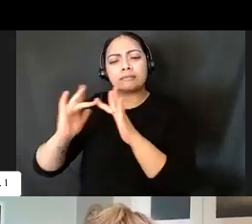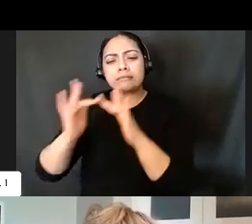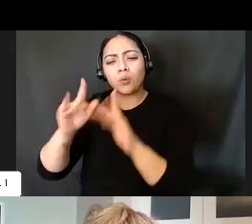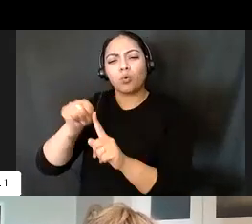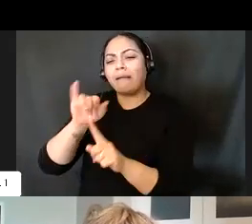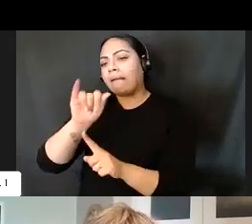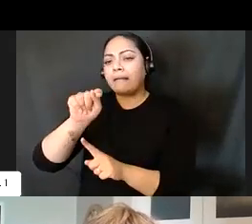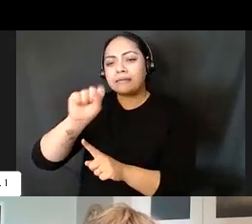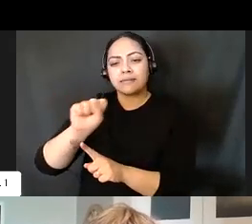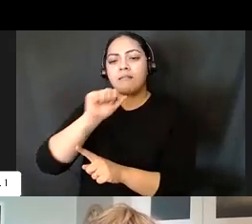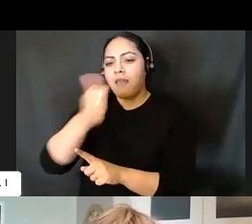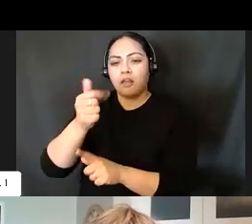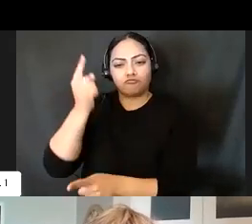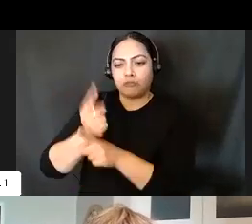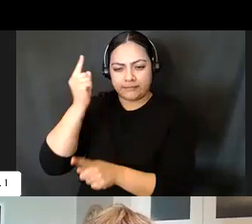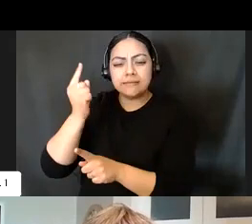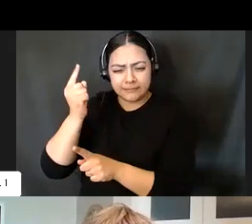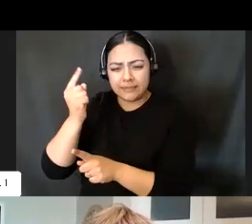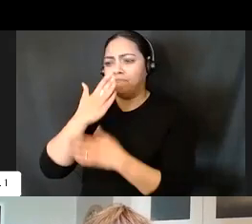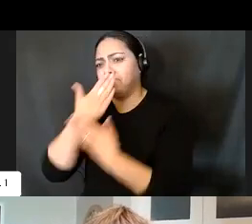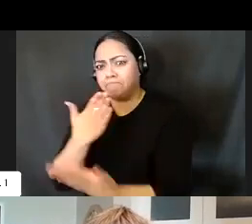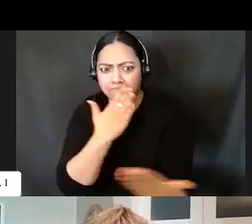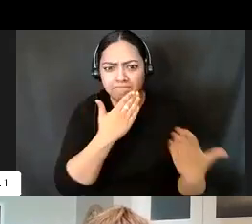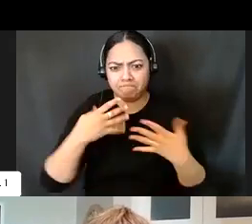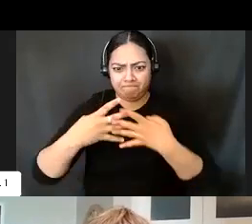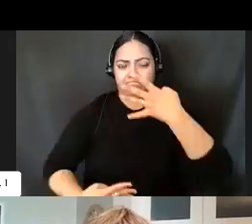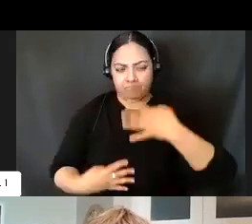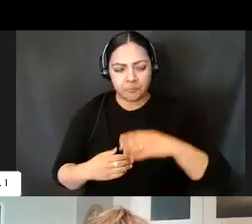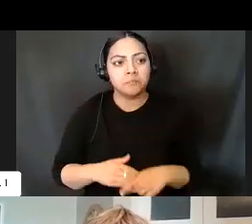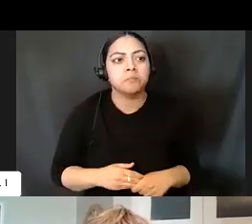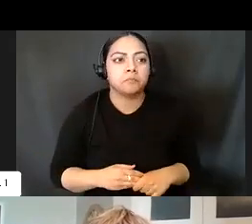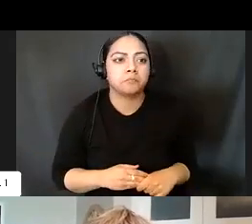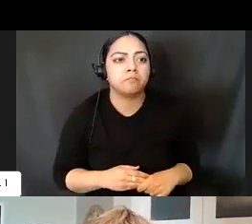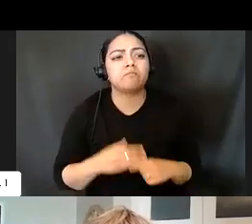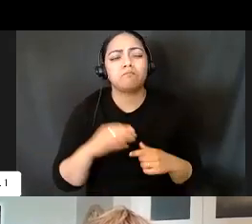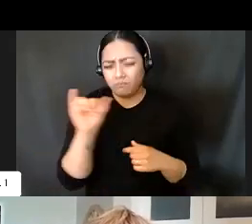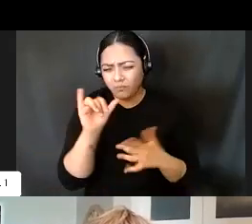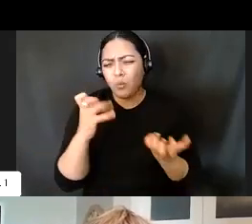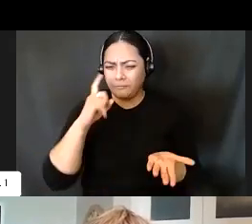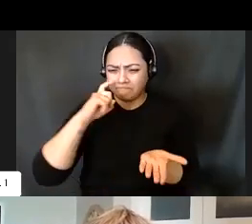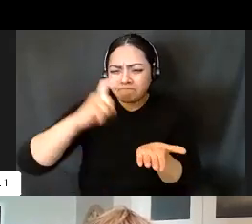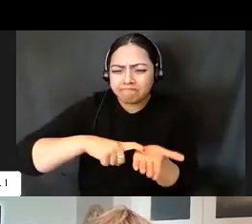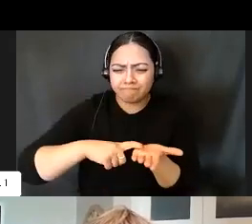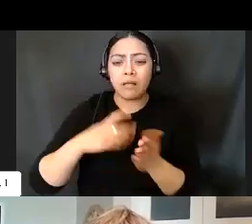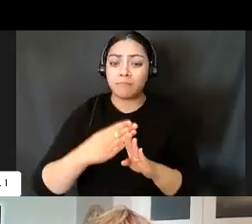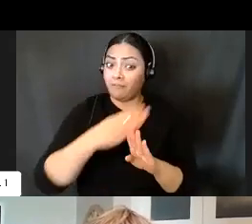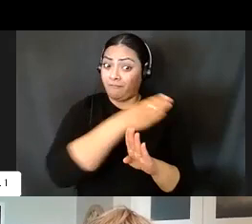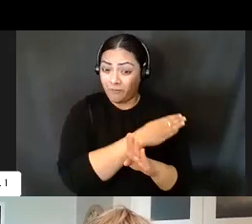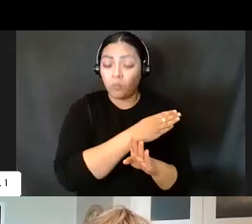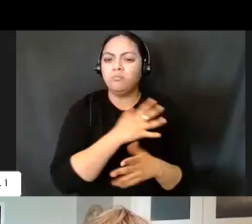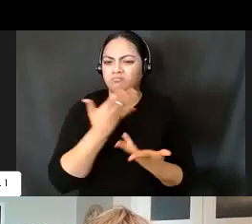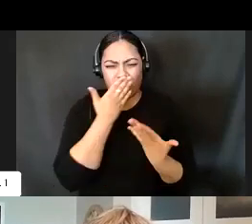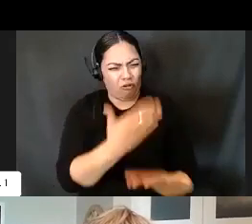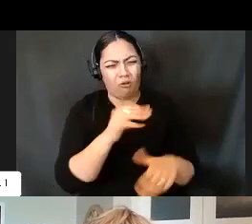to all of you. I also wanted to acknowledge that there's been some really good earlier